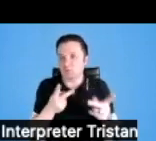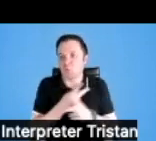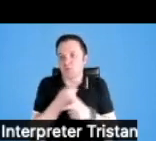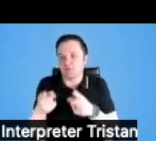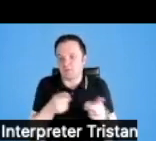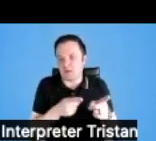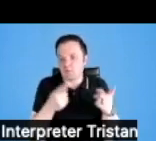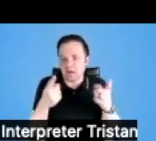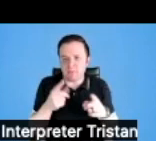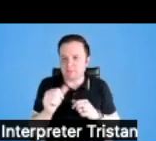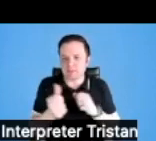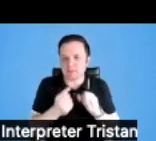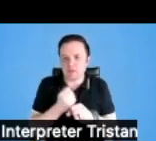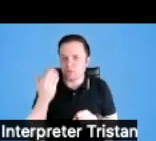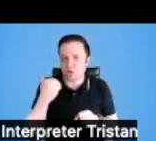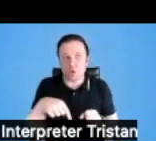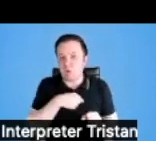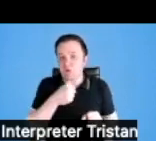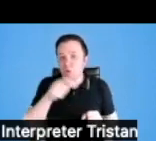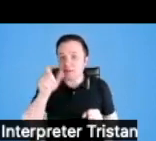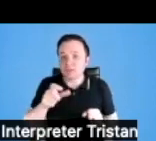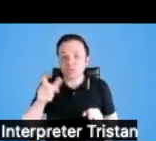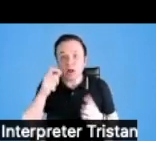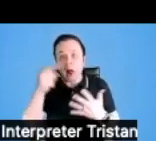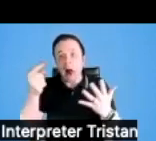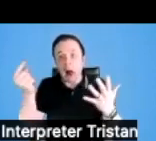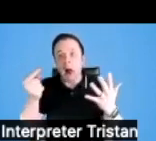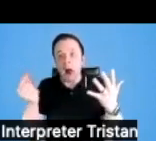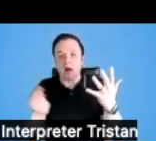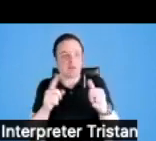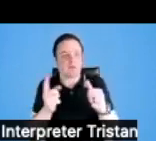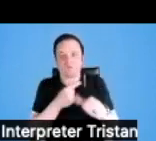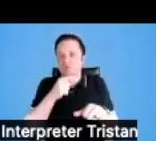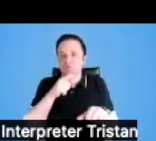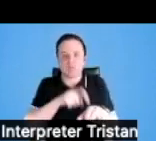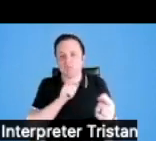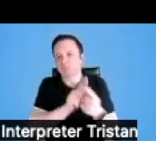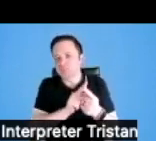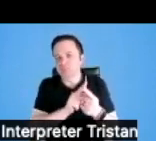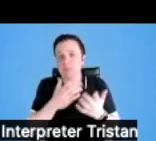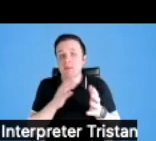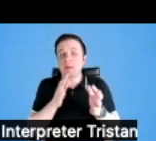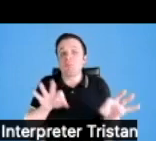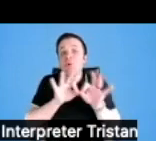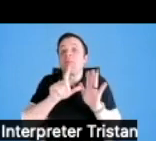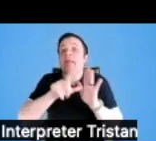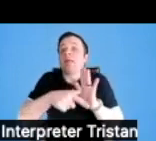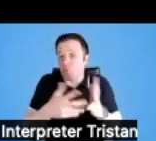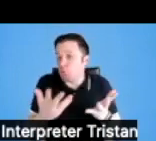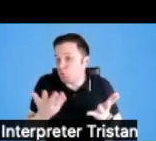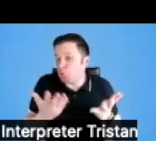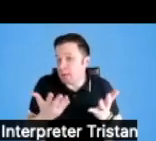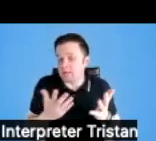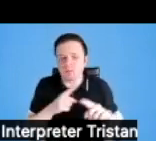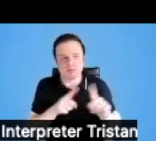10 years ago? We don't need to hear all that in that first moment. It might be relevant later, but at the